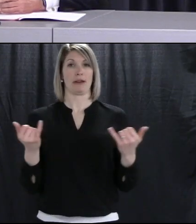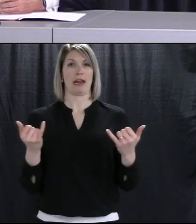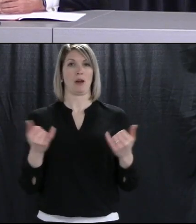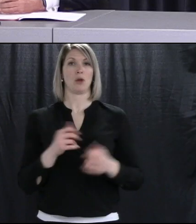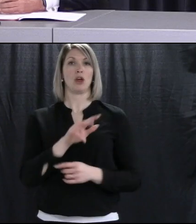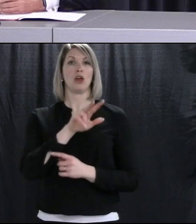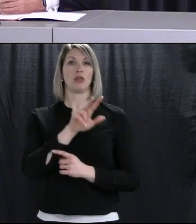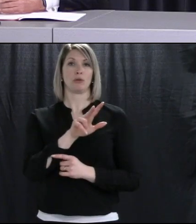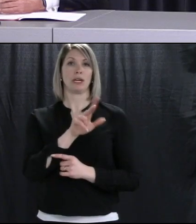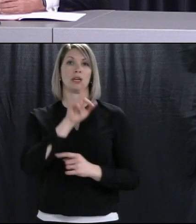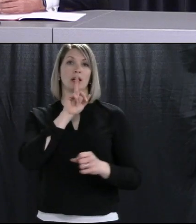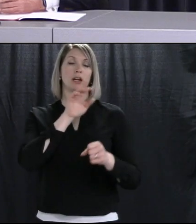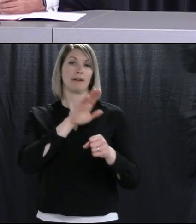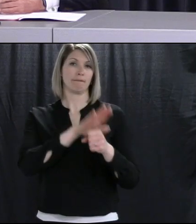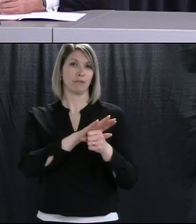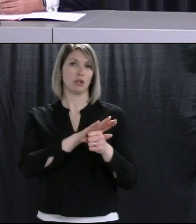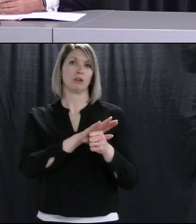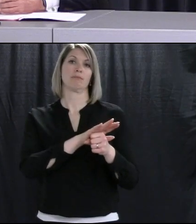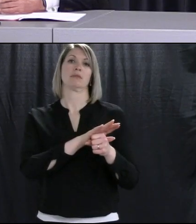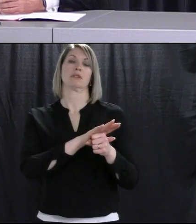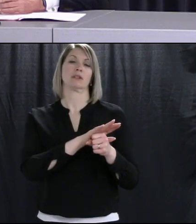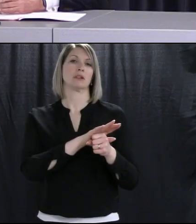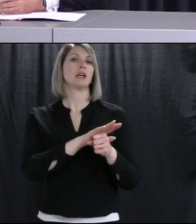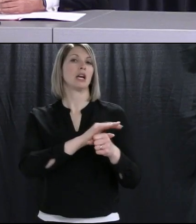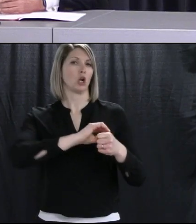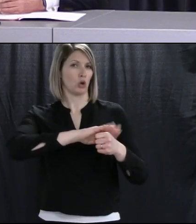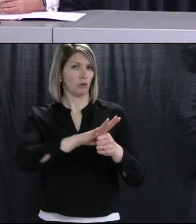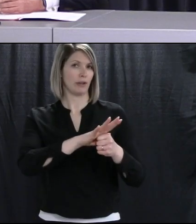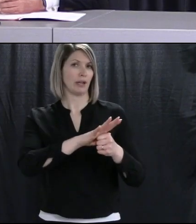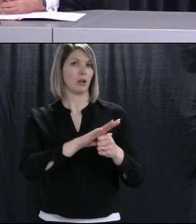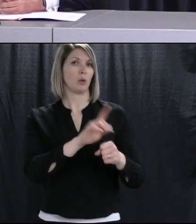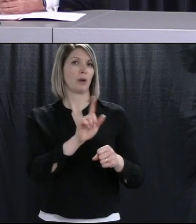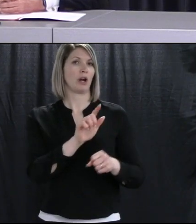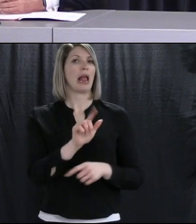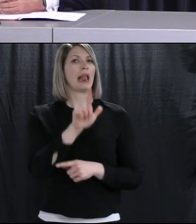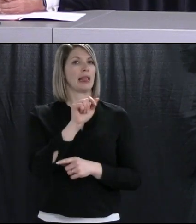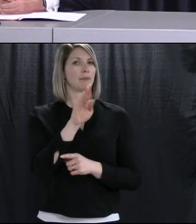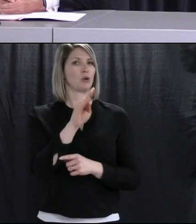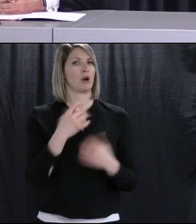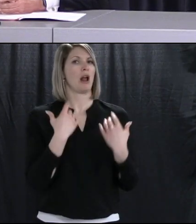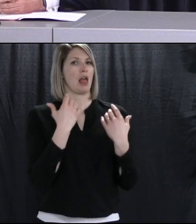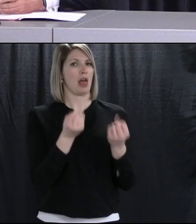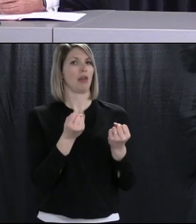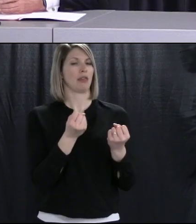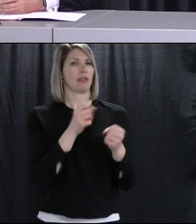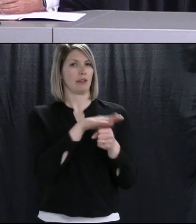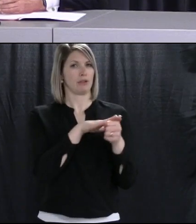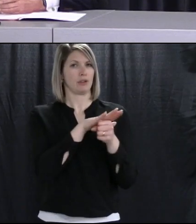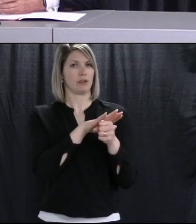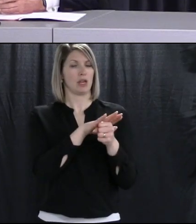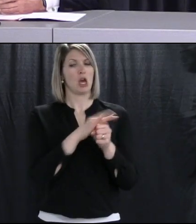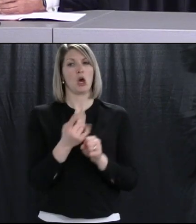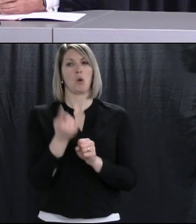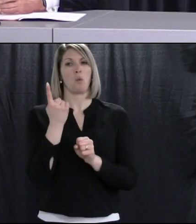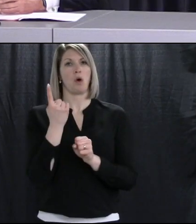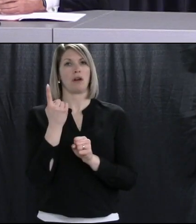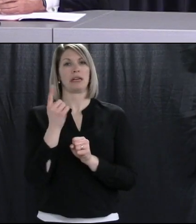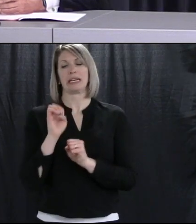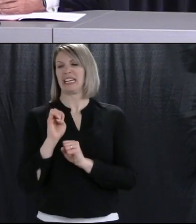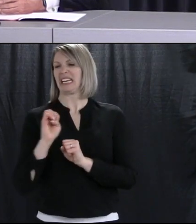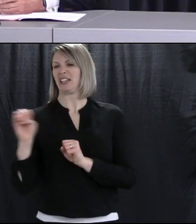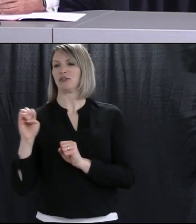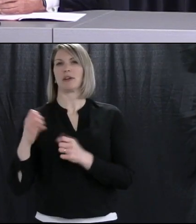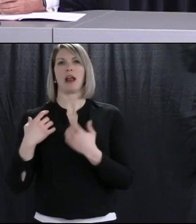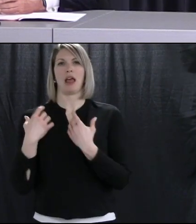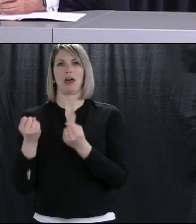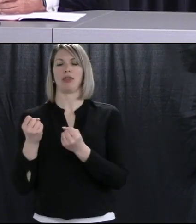confirmed cases in Labrador Grenfell Health and 1 presumptive positive case in Eastern Health. Thank